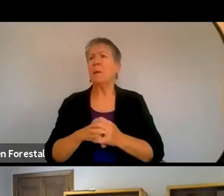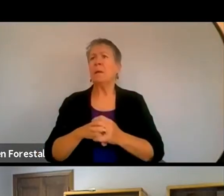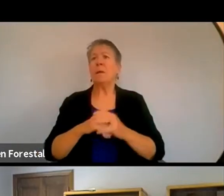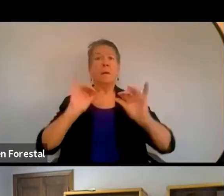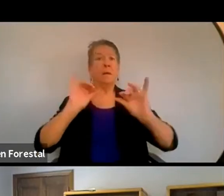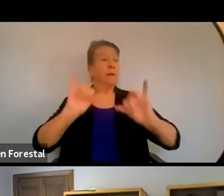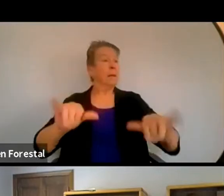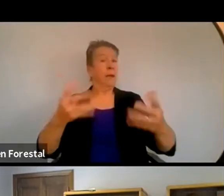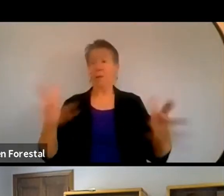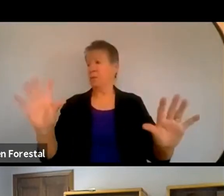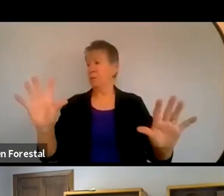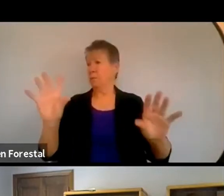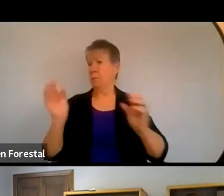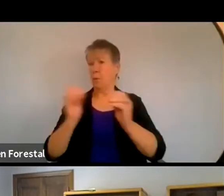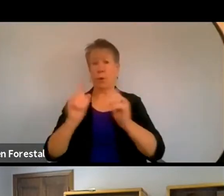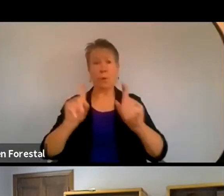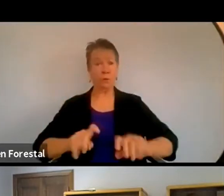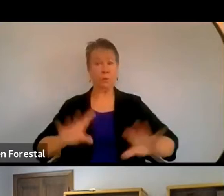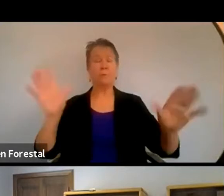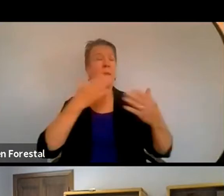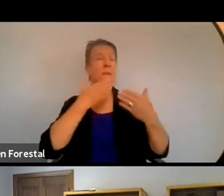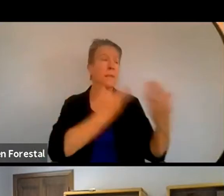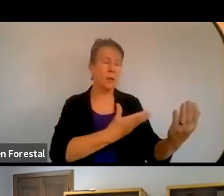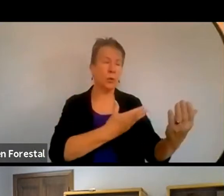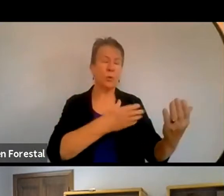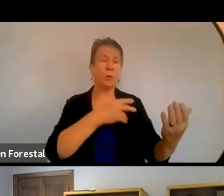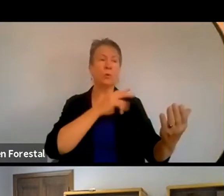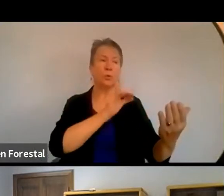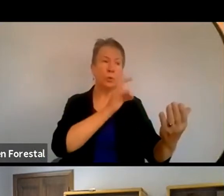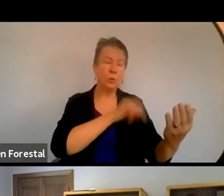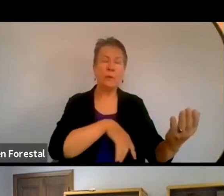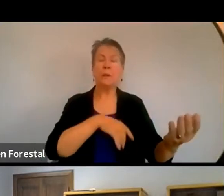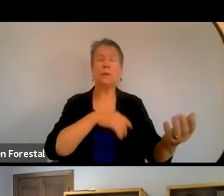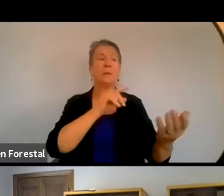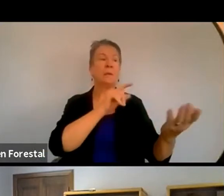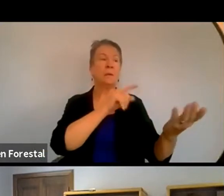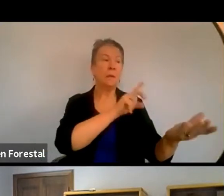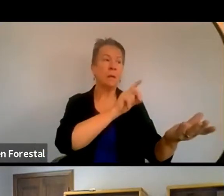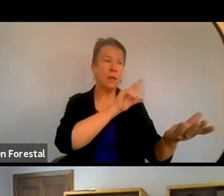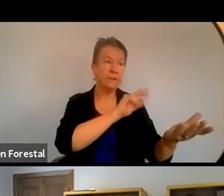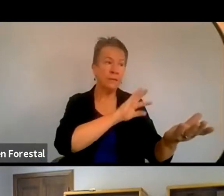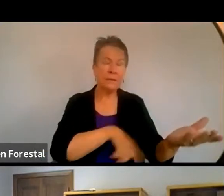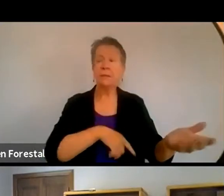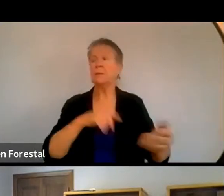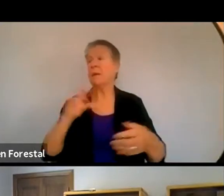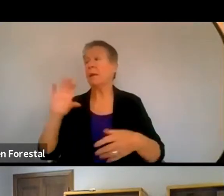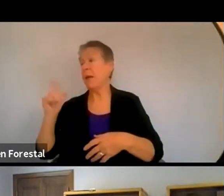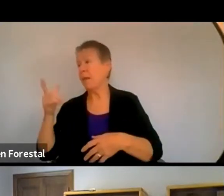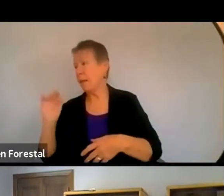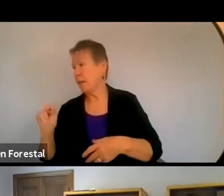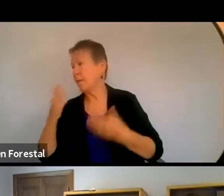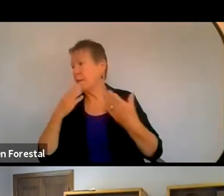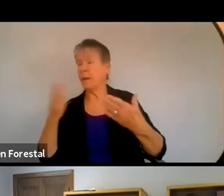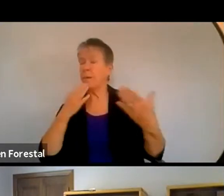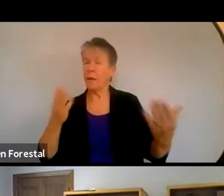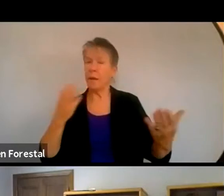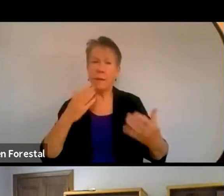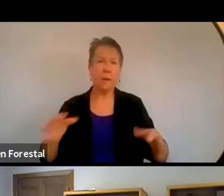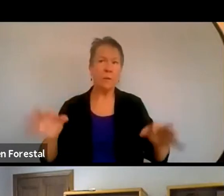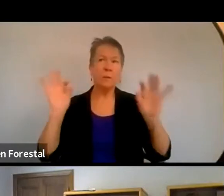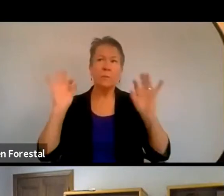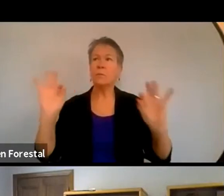chief counsel, is on. Paramel, to you and Jared Maples, Mahan and others on the team. Again, most importantly, everybody's